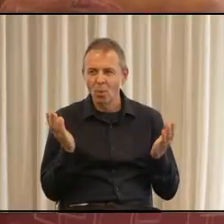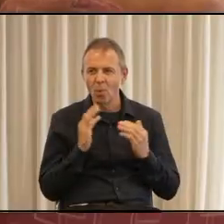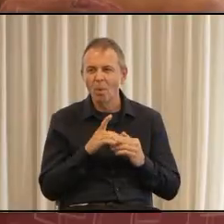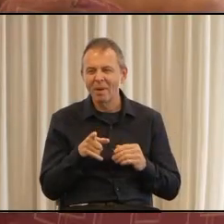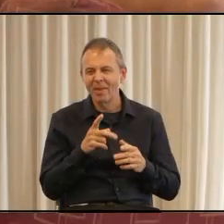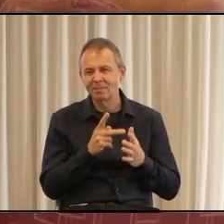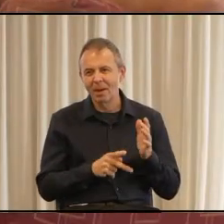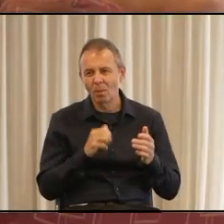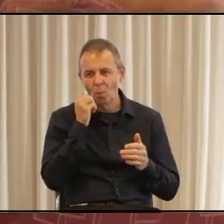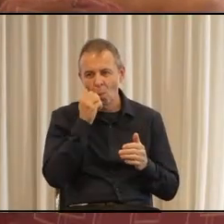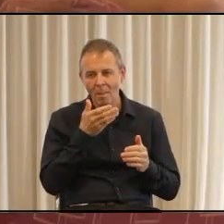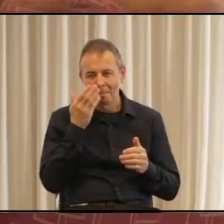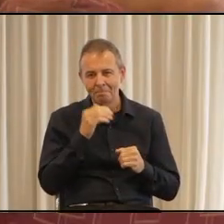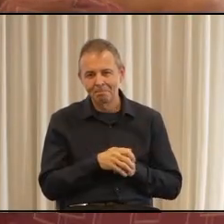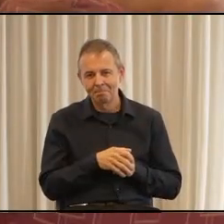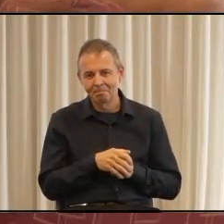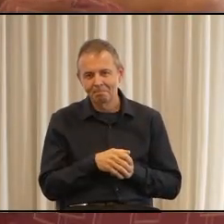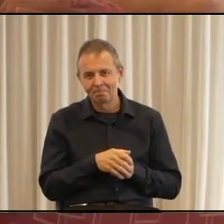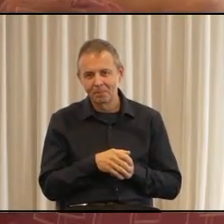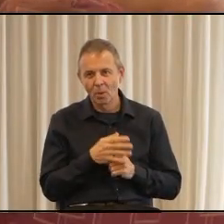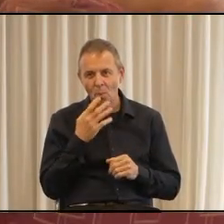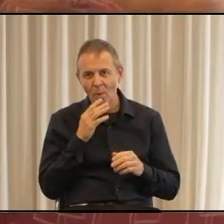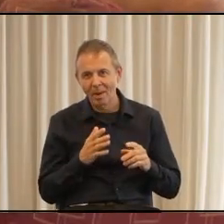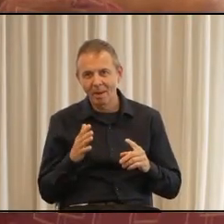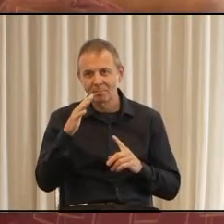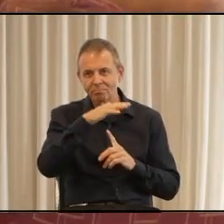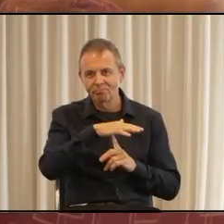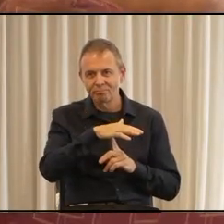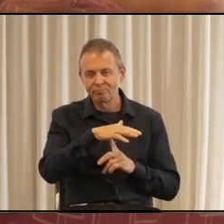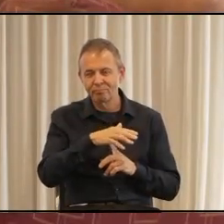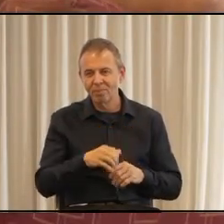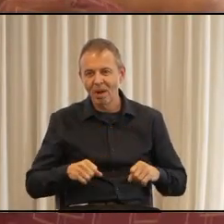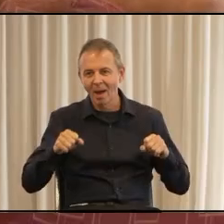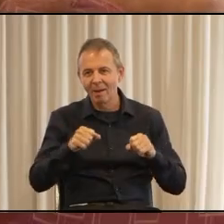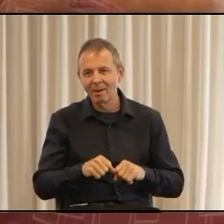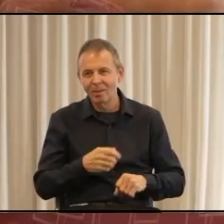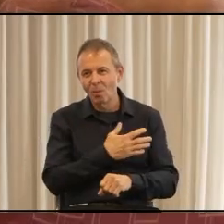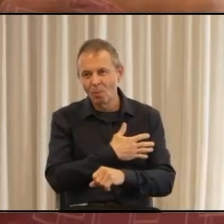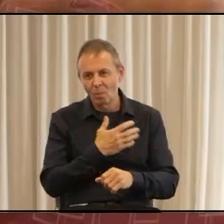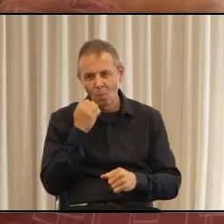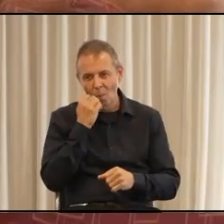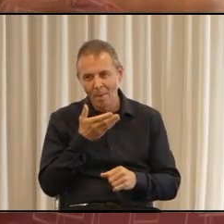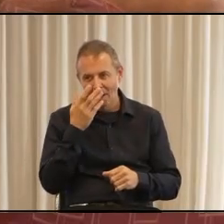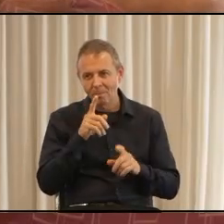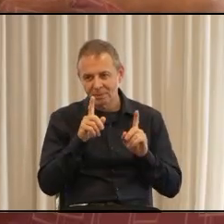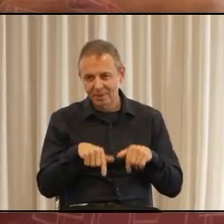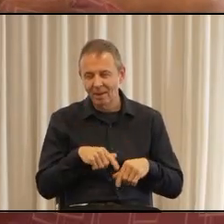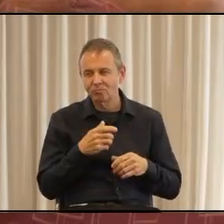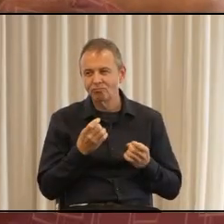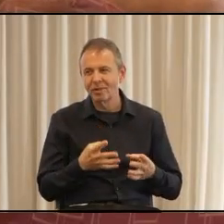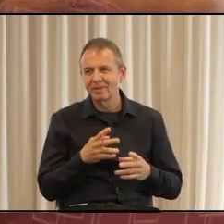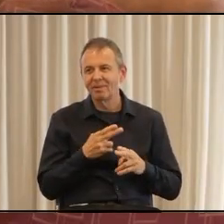warm-up. So she's, so by the time she gets to the top, her arms are warmed up and then she's ready to start doing the extra. And we